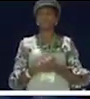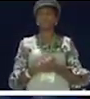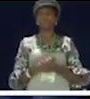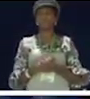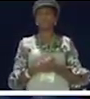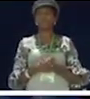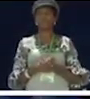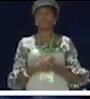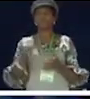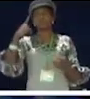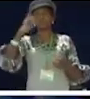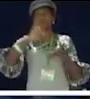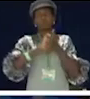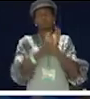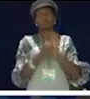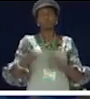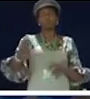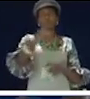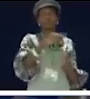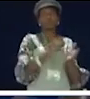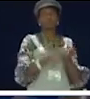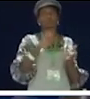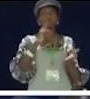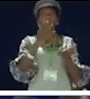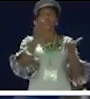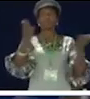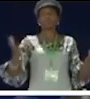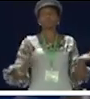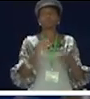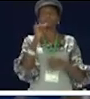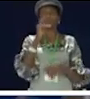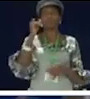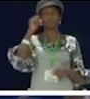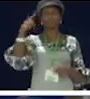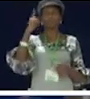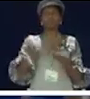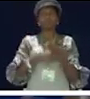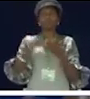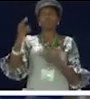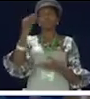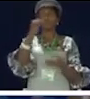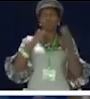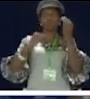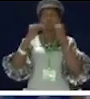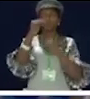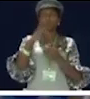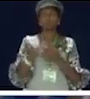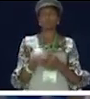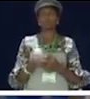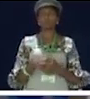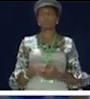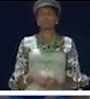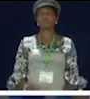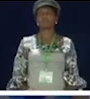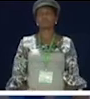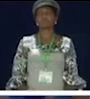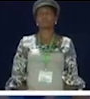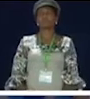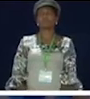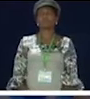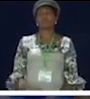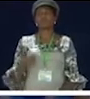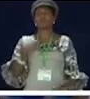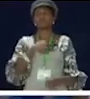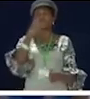For those of you who were here yesterday for the Holy Communion, we ended